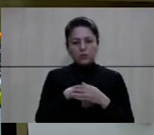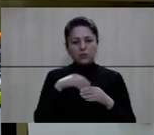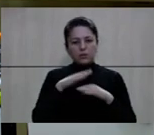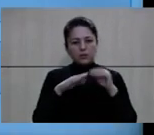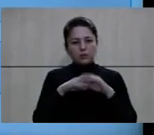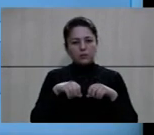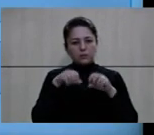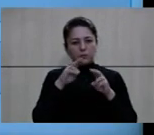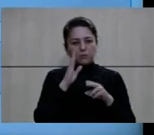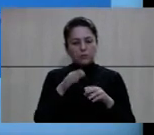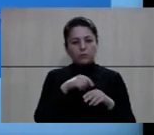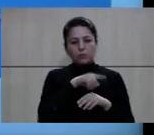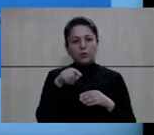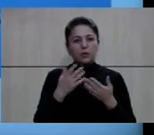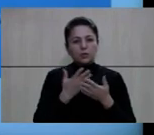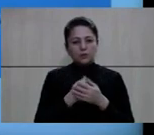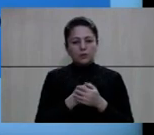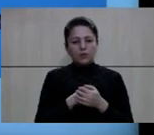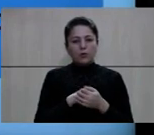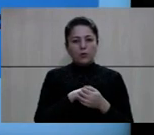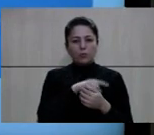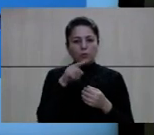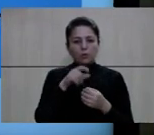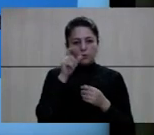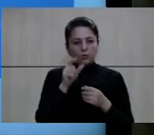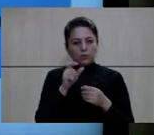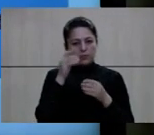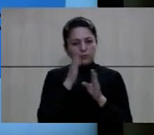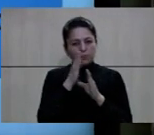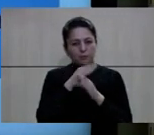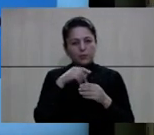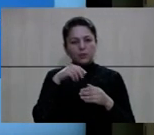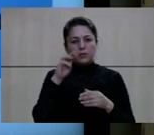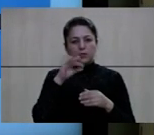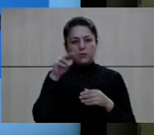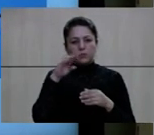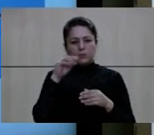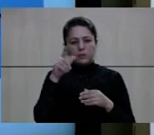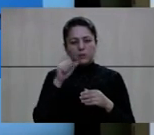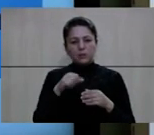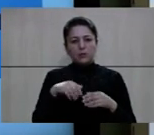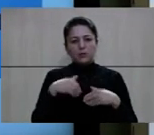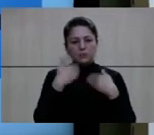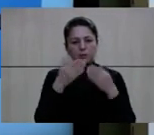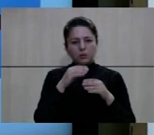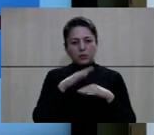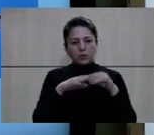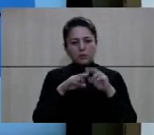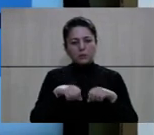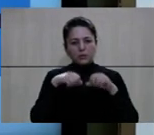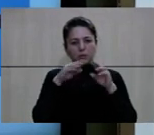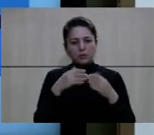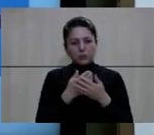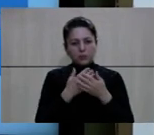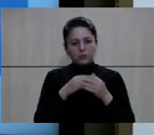kiradi. Keling, ularni ko'rib chiqamiz. Demak, odam tabiat tipiga quyidagi kasblarni namuna